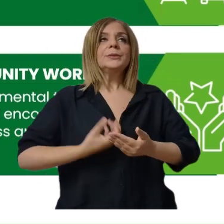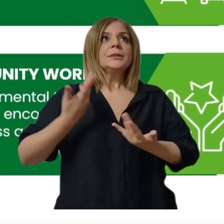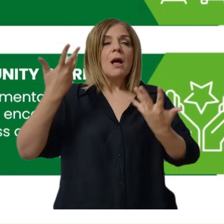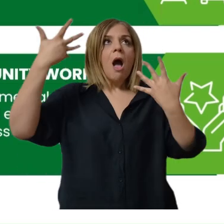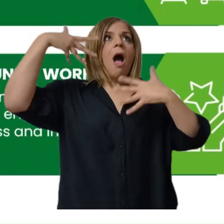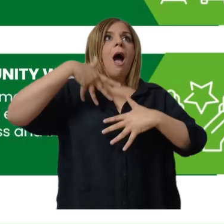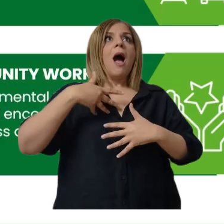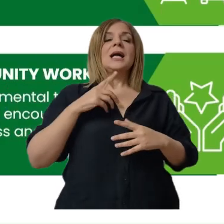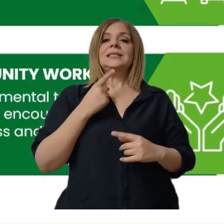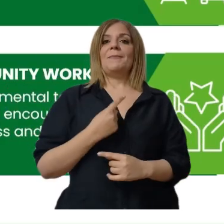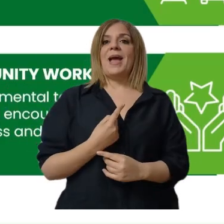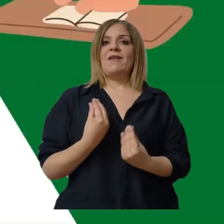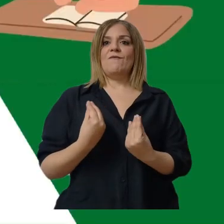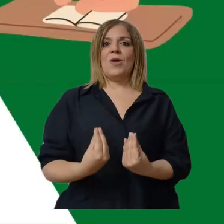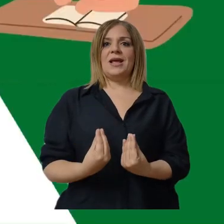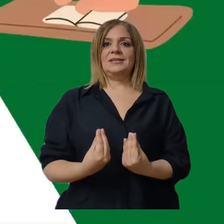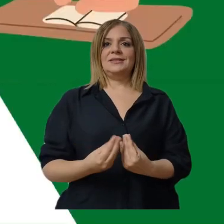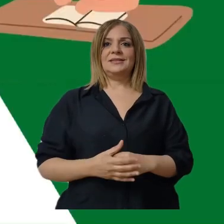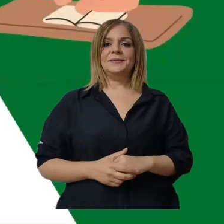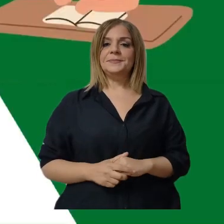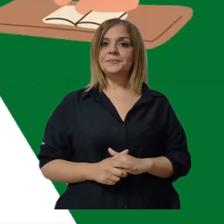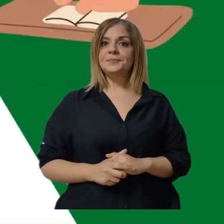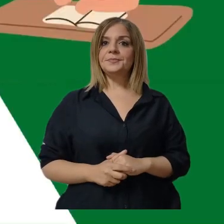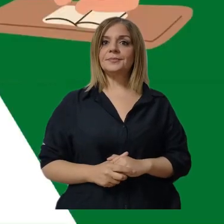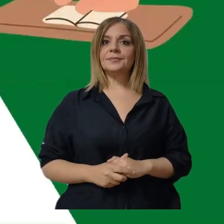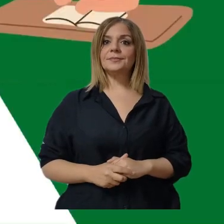later on how to act.